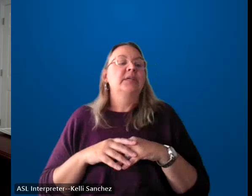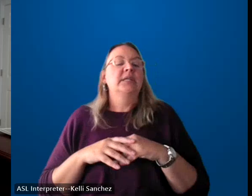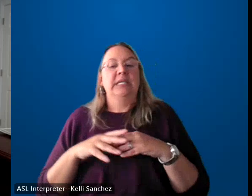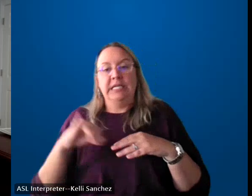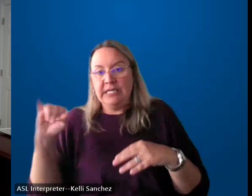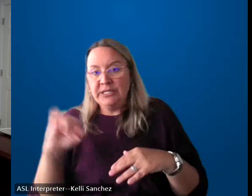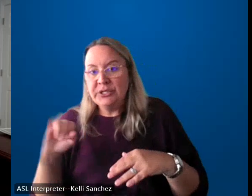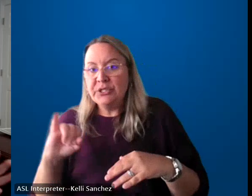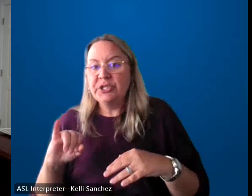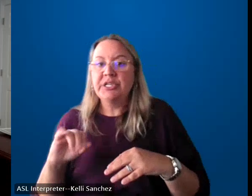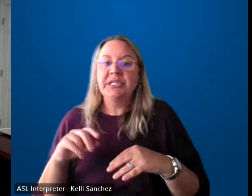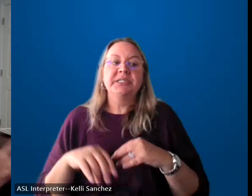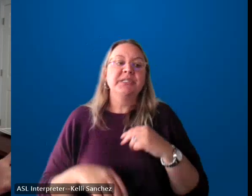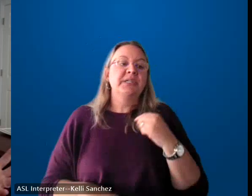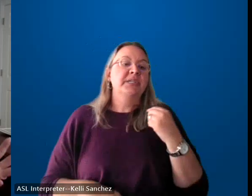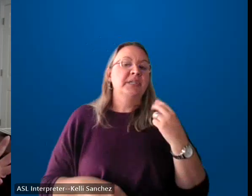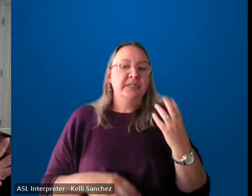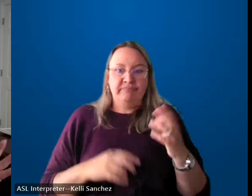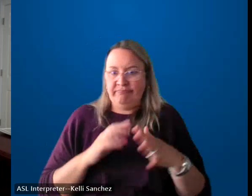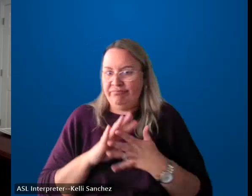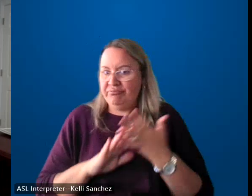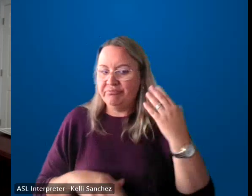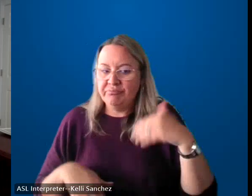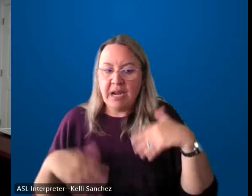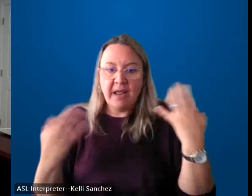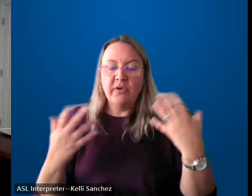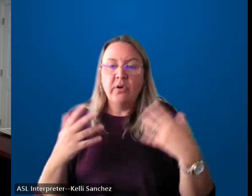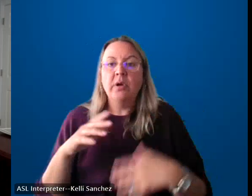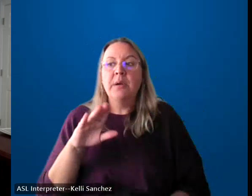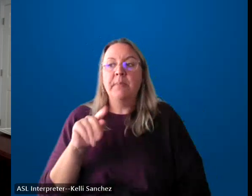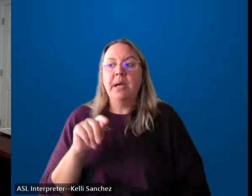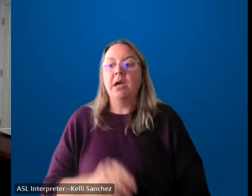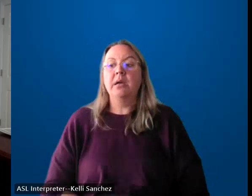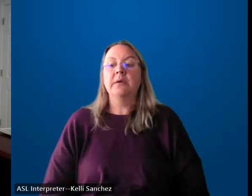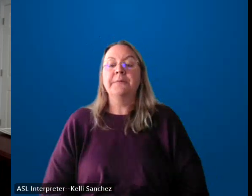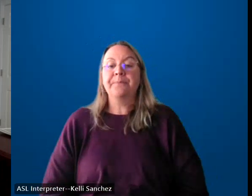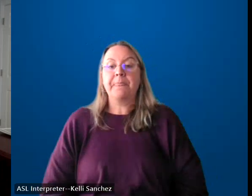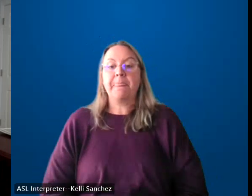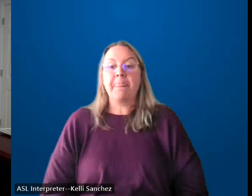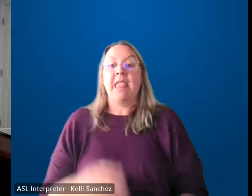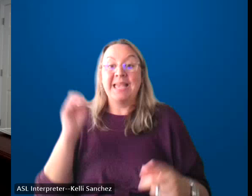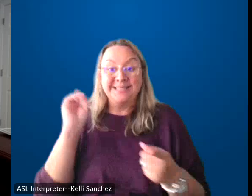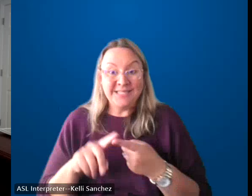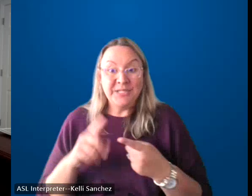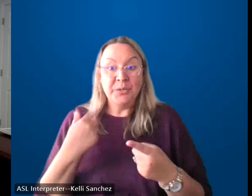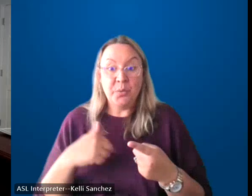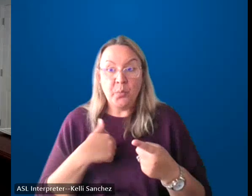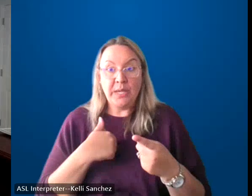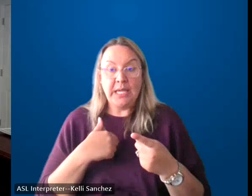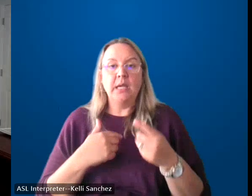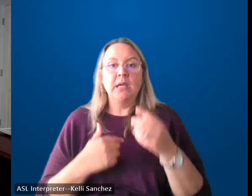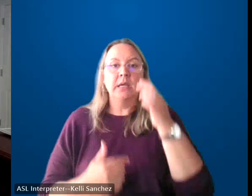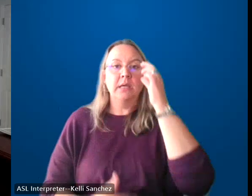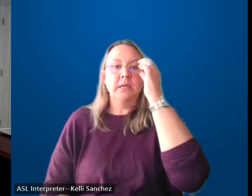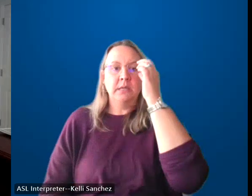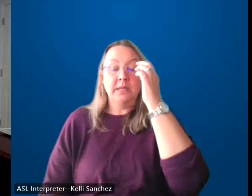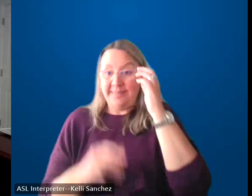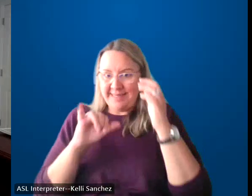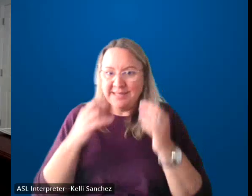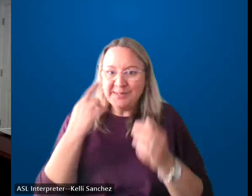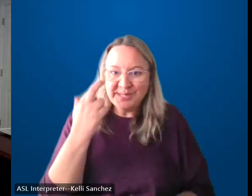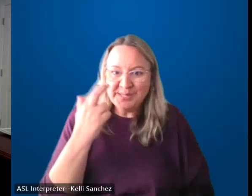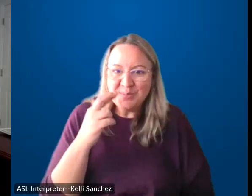insurance, and other spaces. And until we really, and again, like this is why